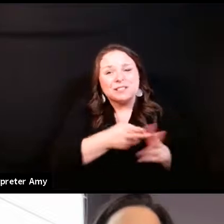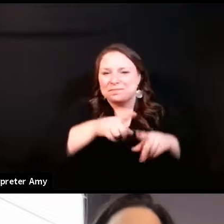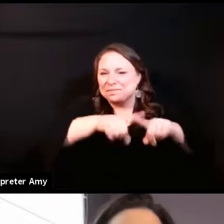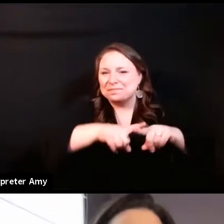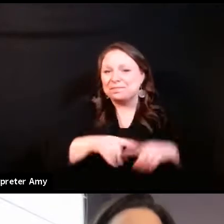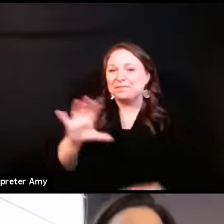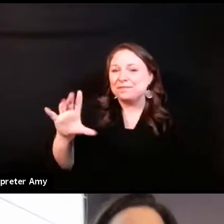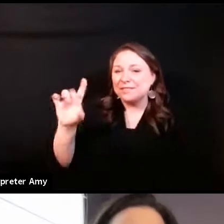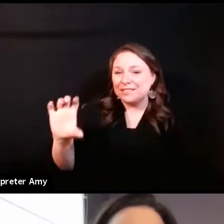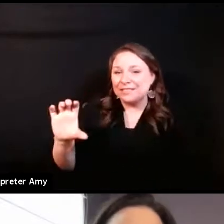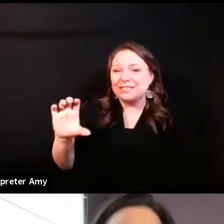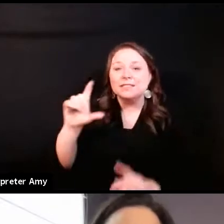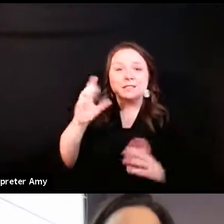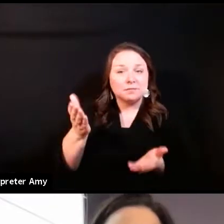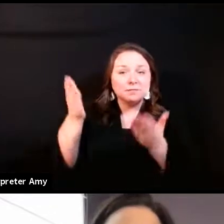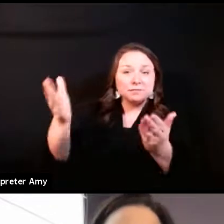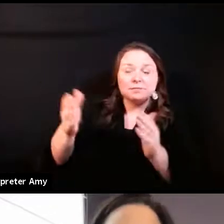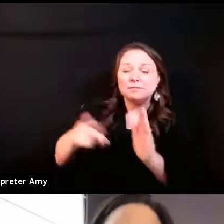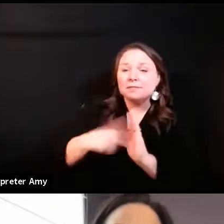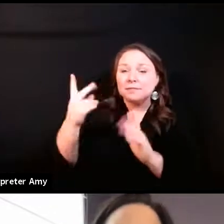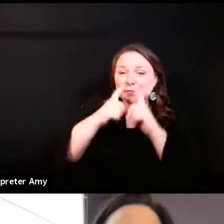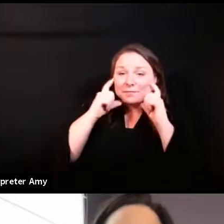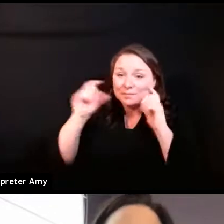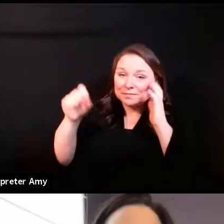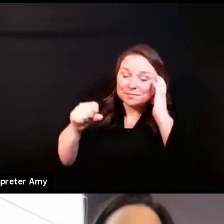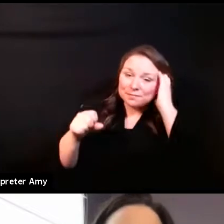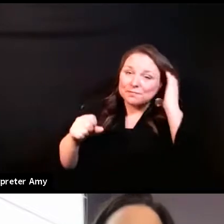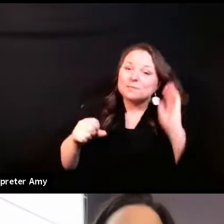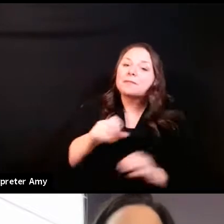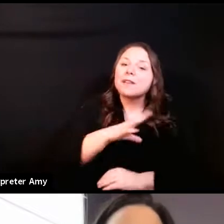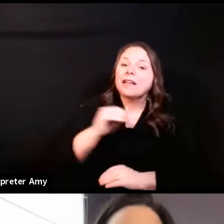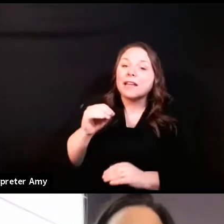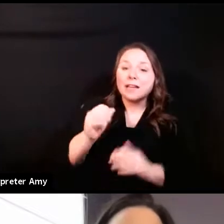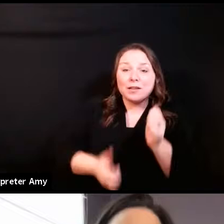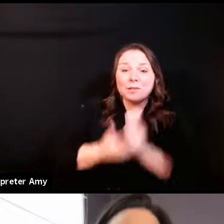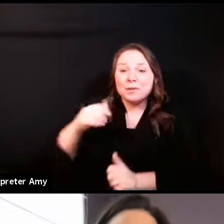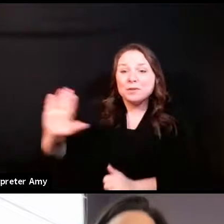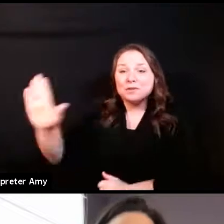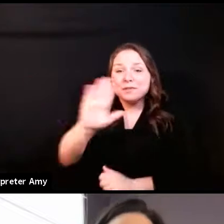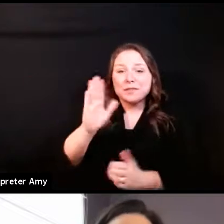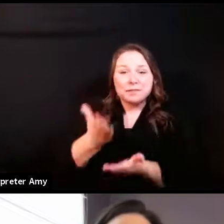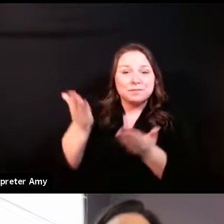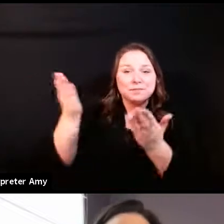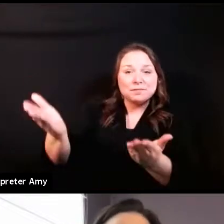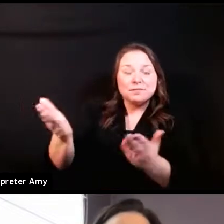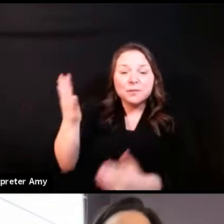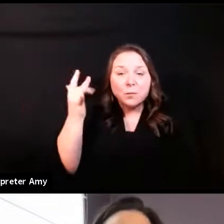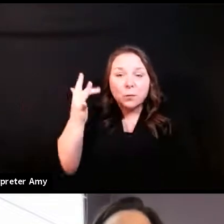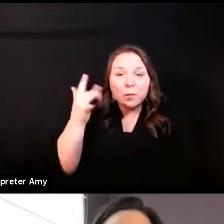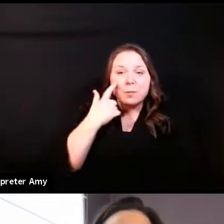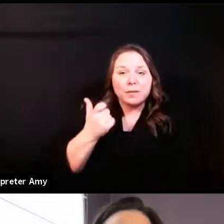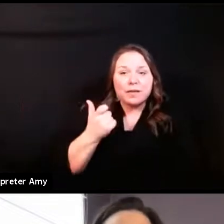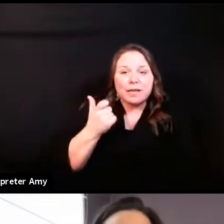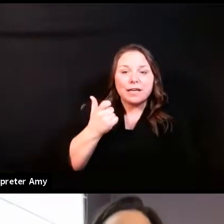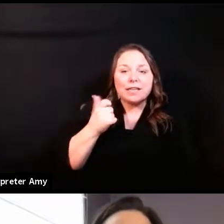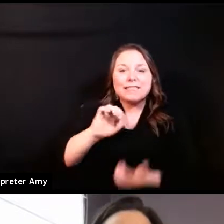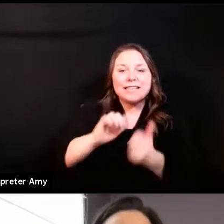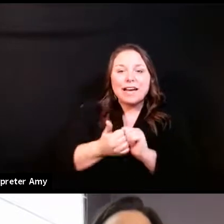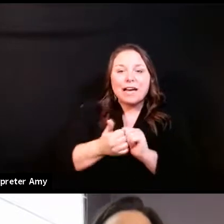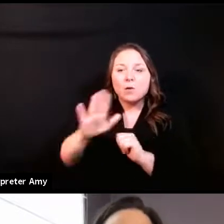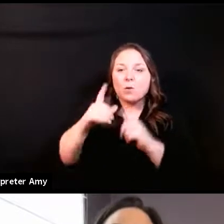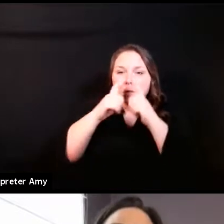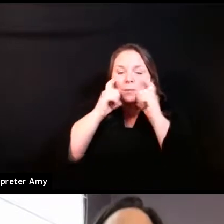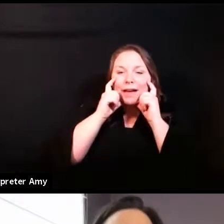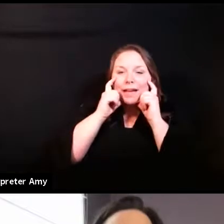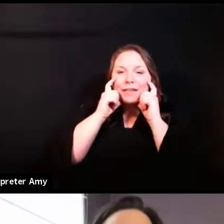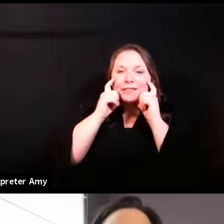come out with a recommendation for double masking. And a lot of the recommendation also has to do about how snugly your mask fits.